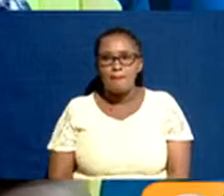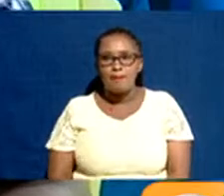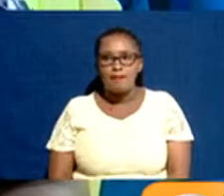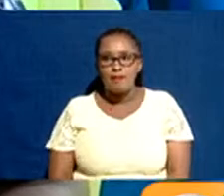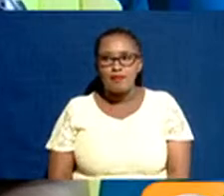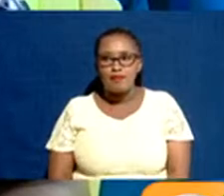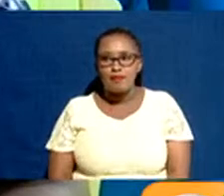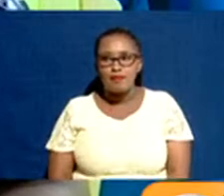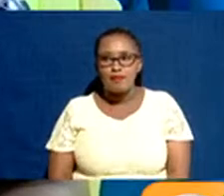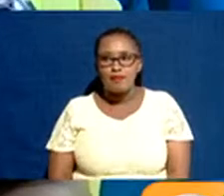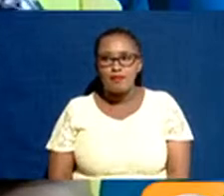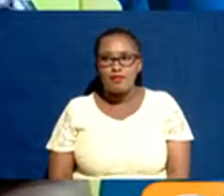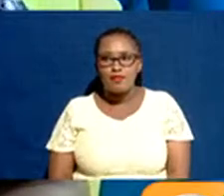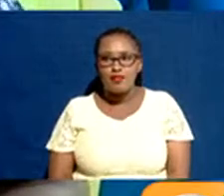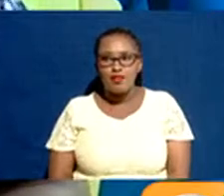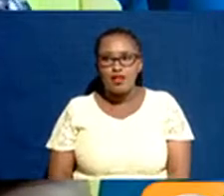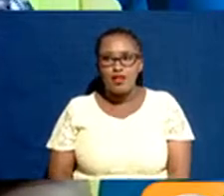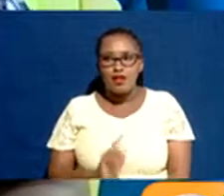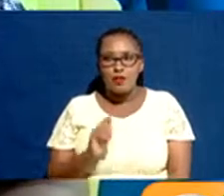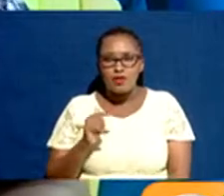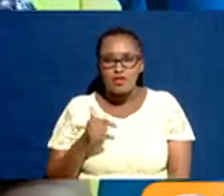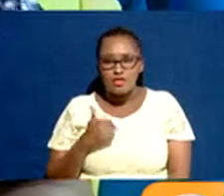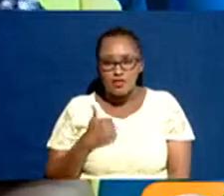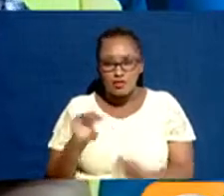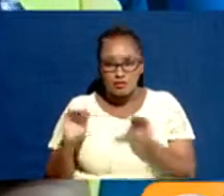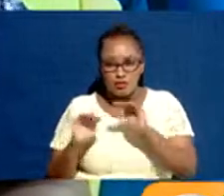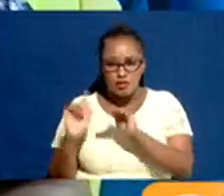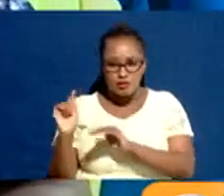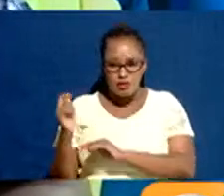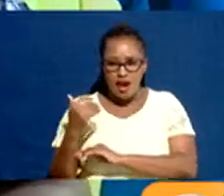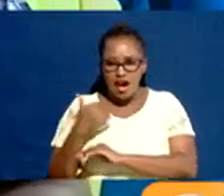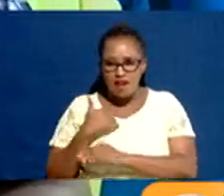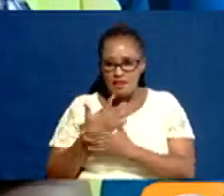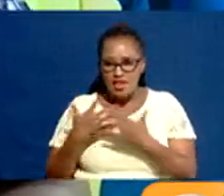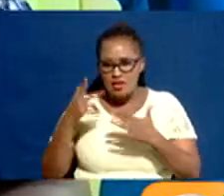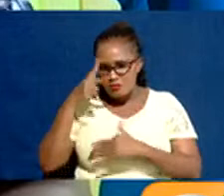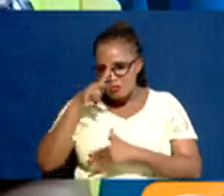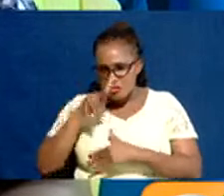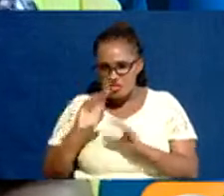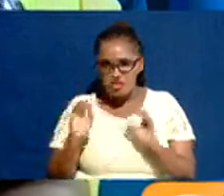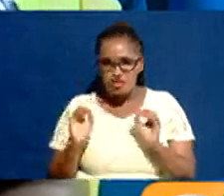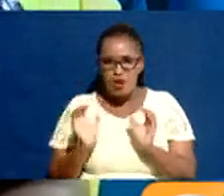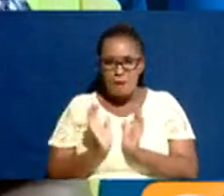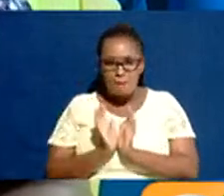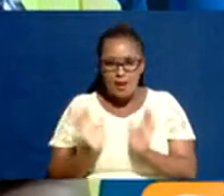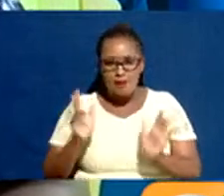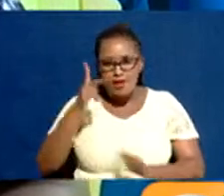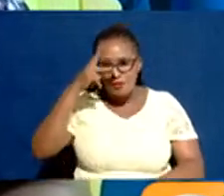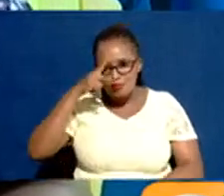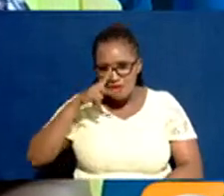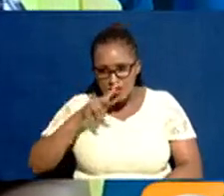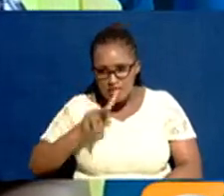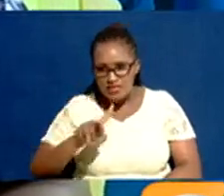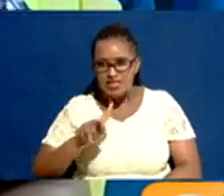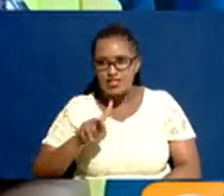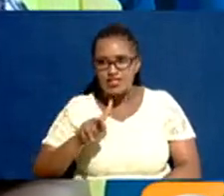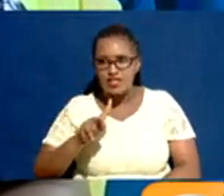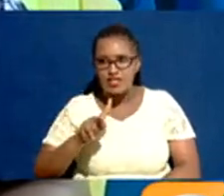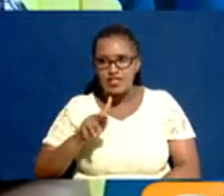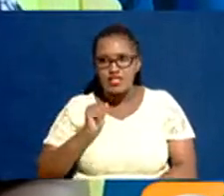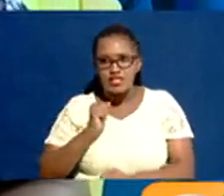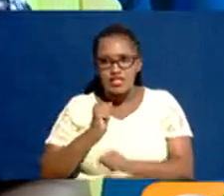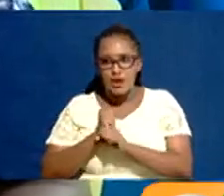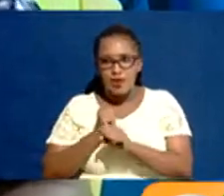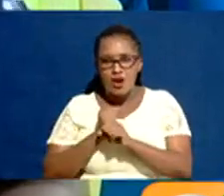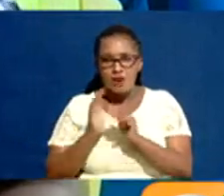David Ndii is an advisor to the president. He does not pronounce policy. Public policy is pronounced by the president, the deputy president,